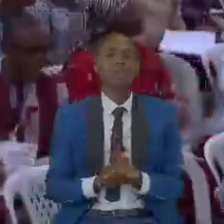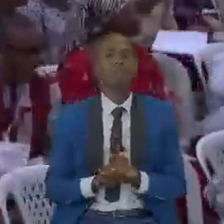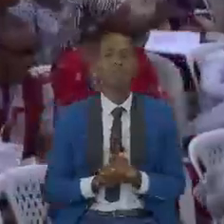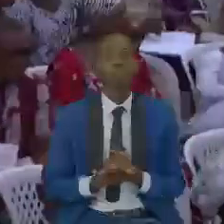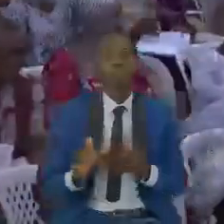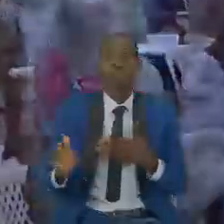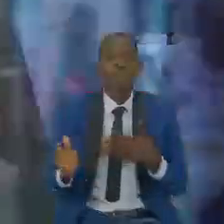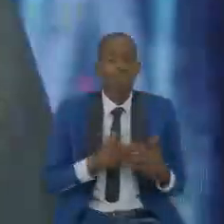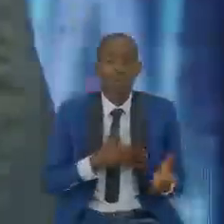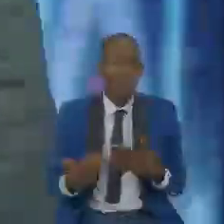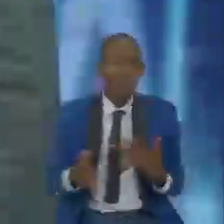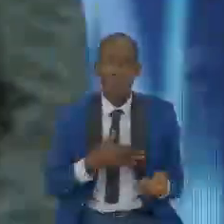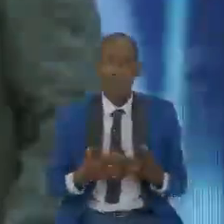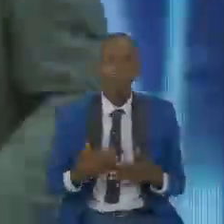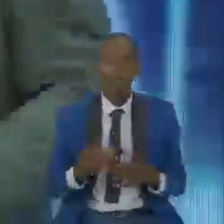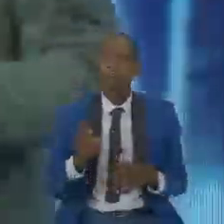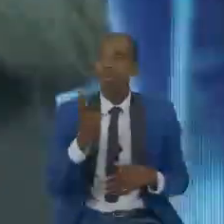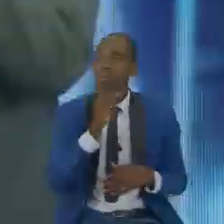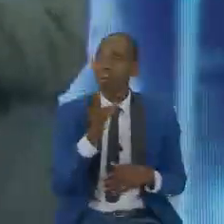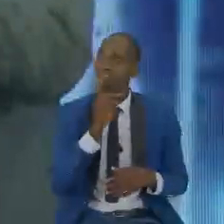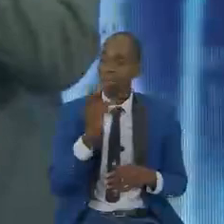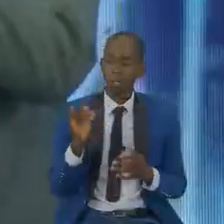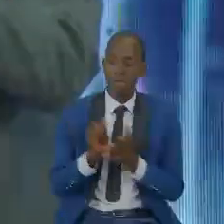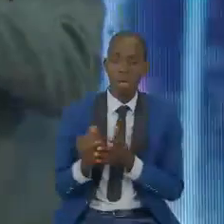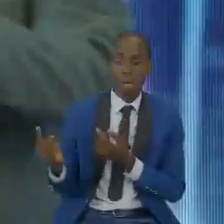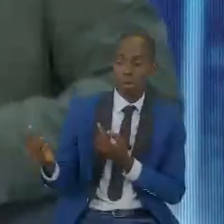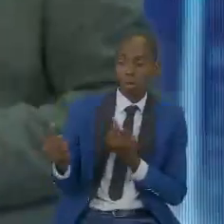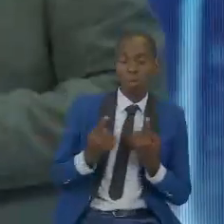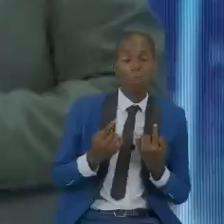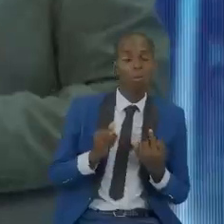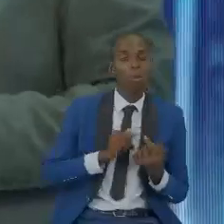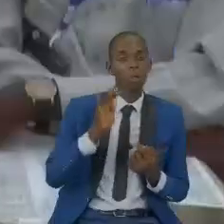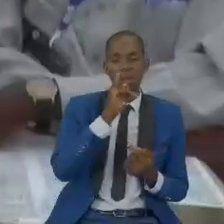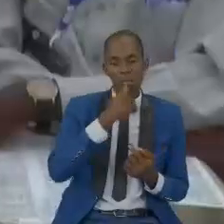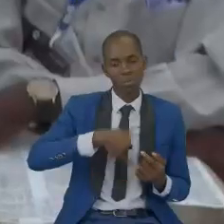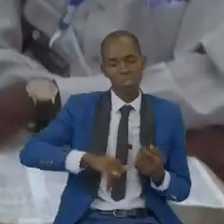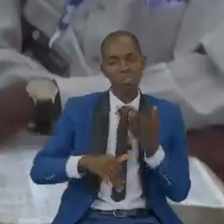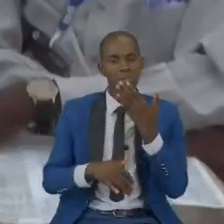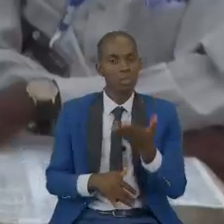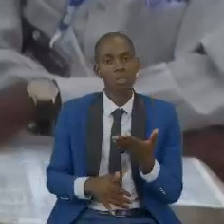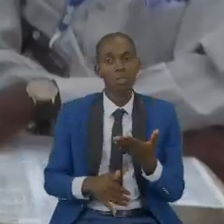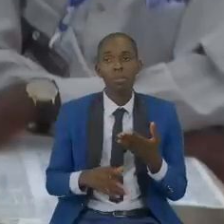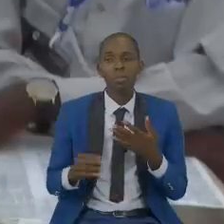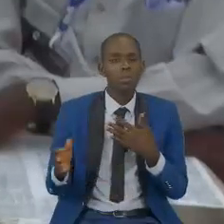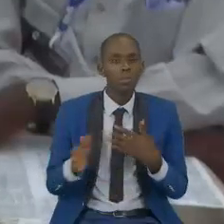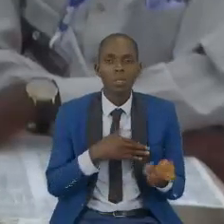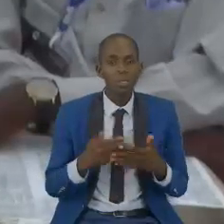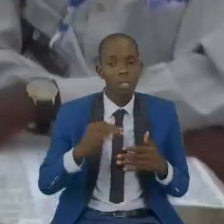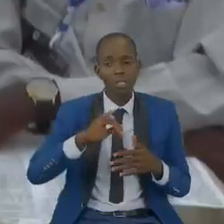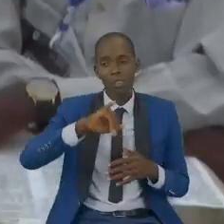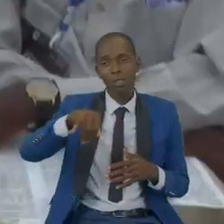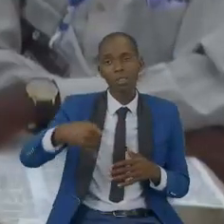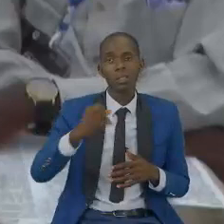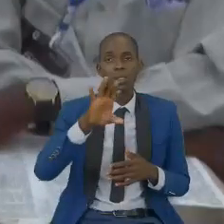Whatever water passes under the bridge, I am still there. Whatever Jericho wall